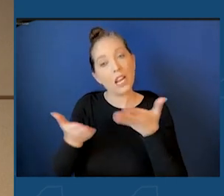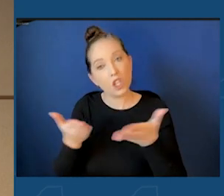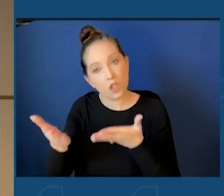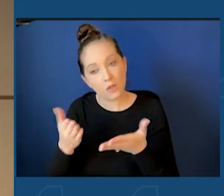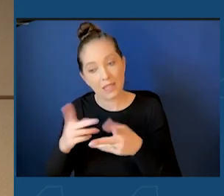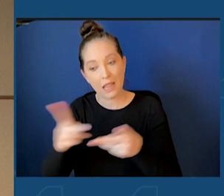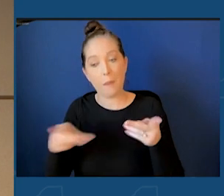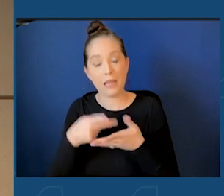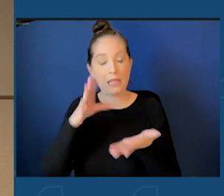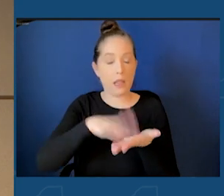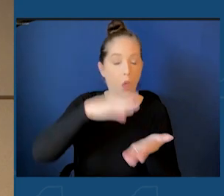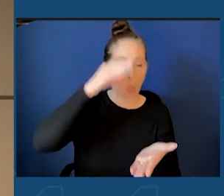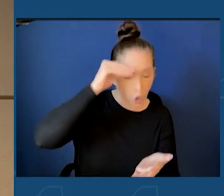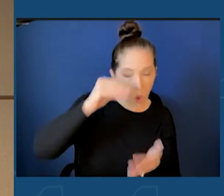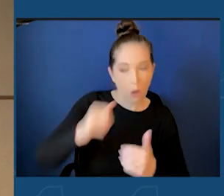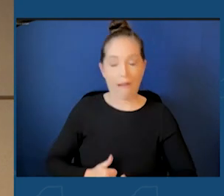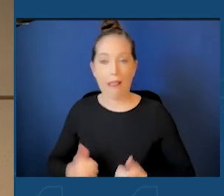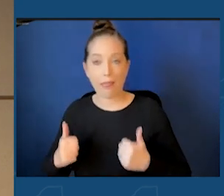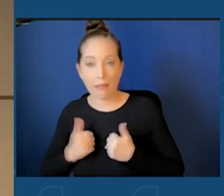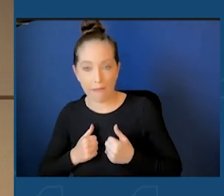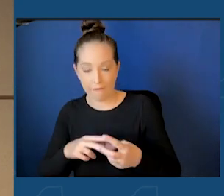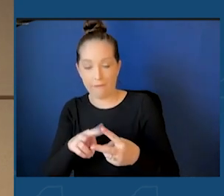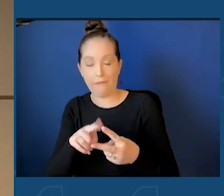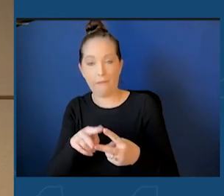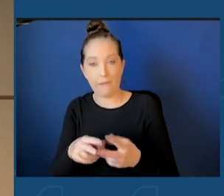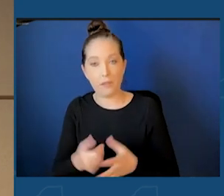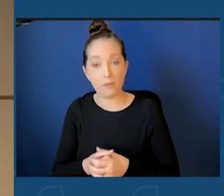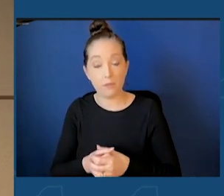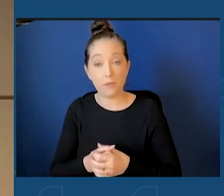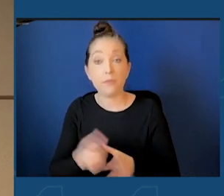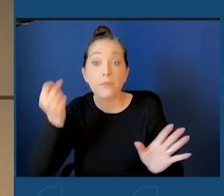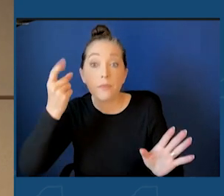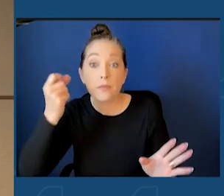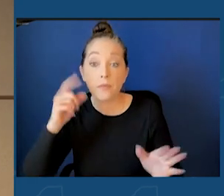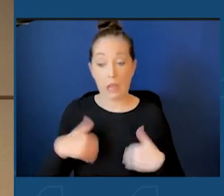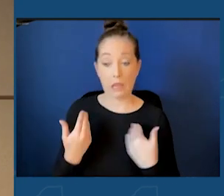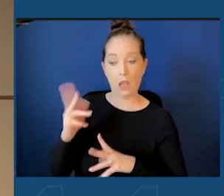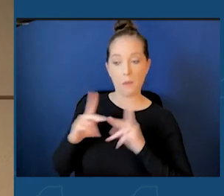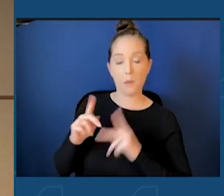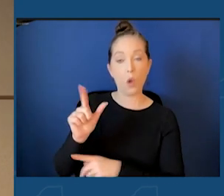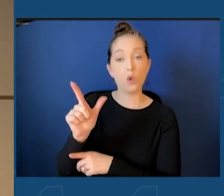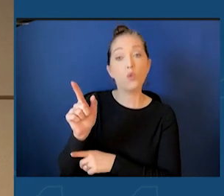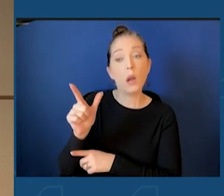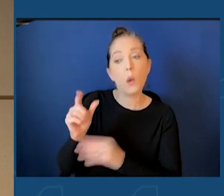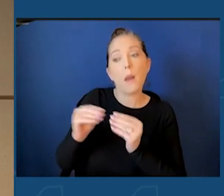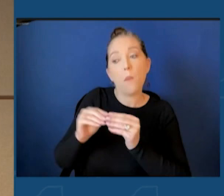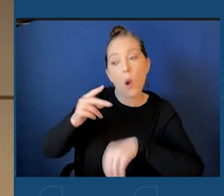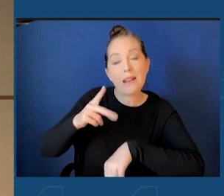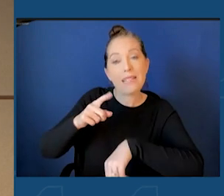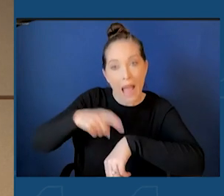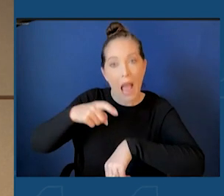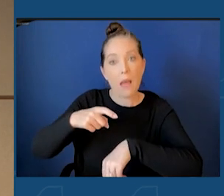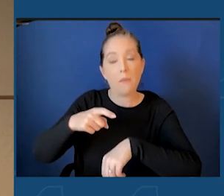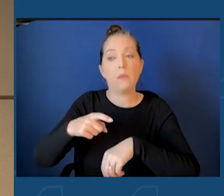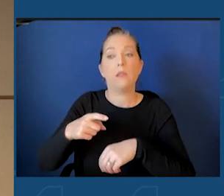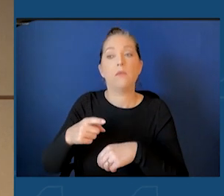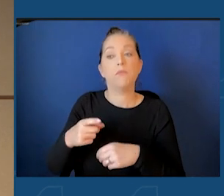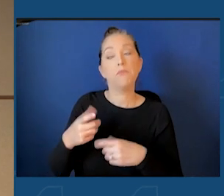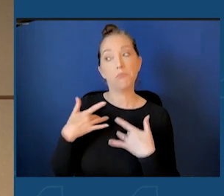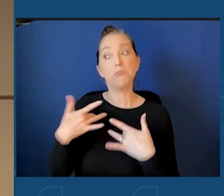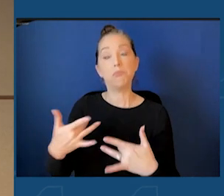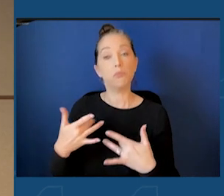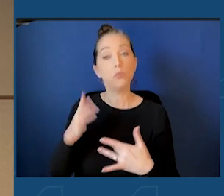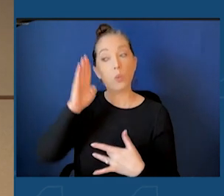live. In fact, young people are 21 times more likely to seek care when mental health